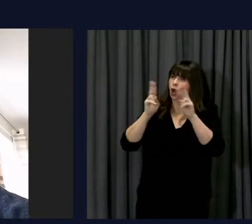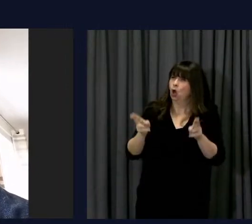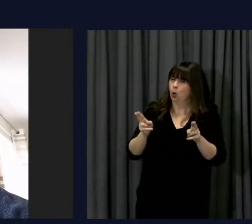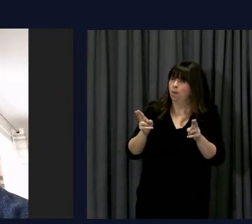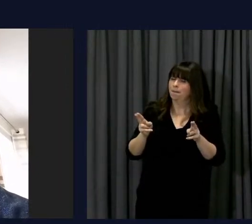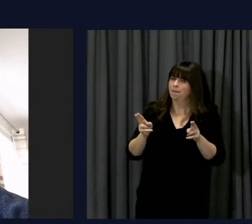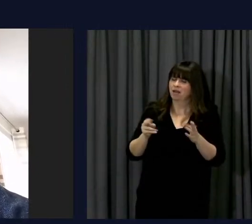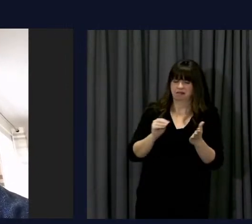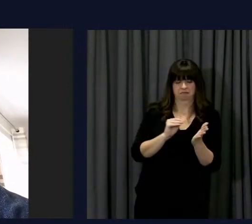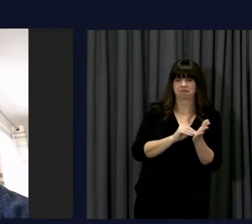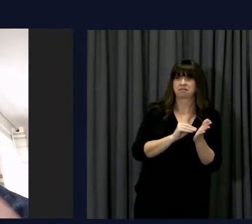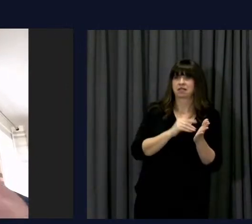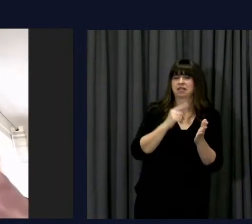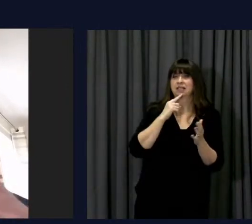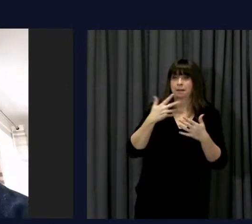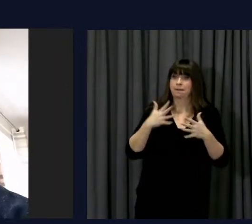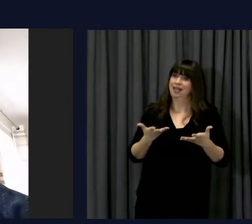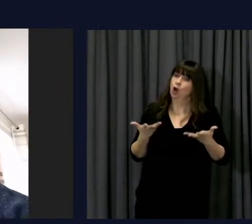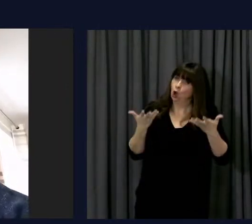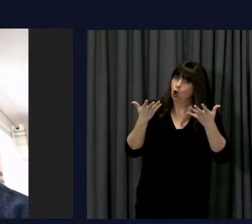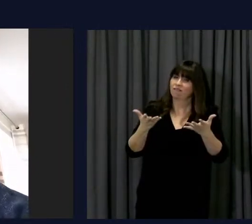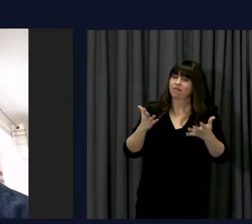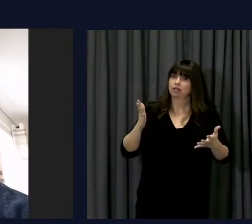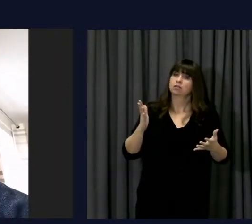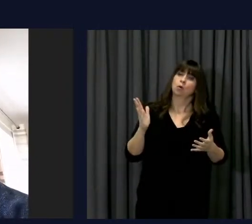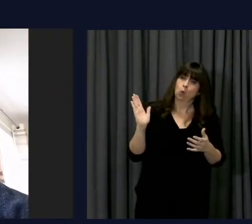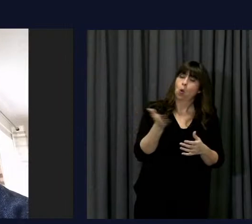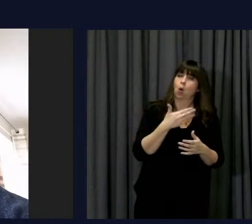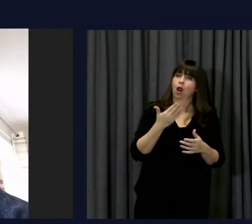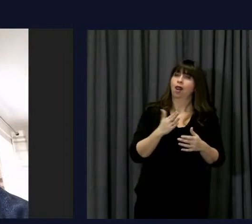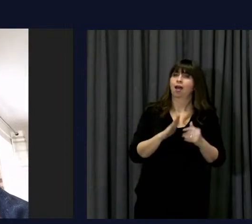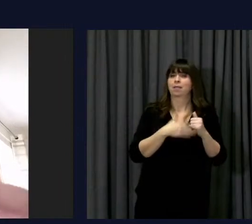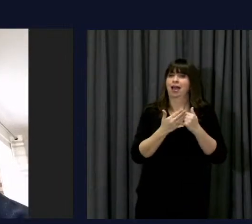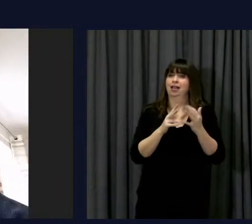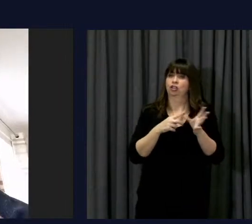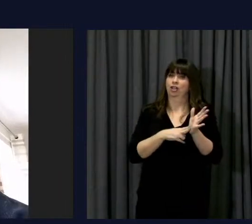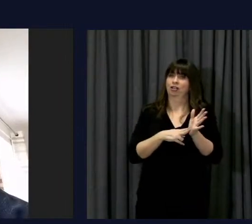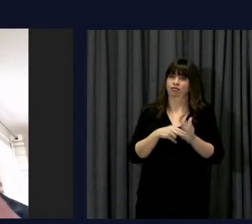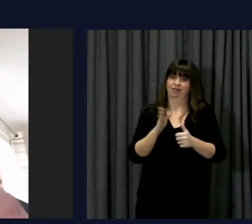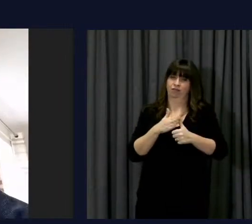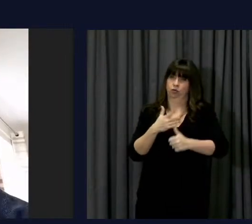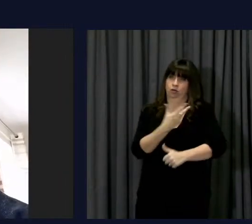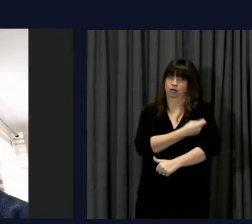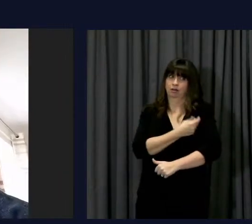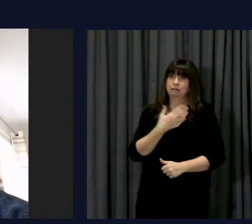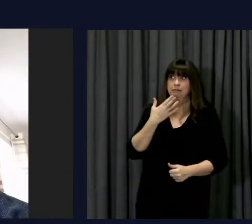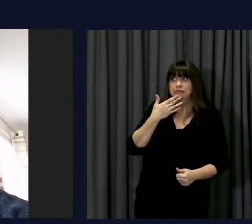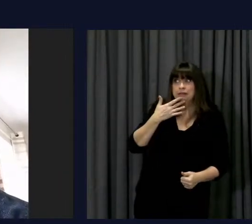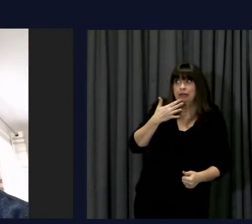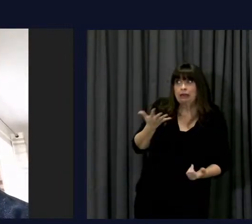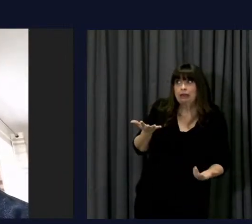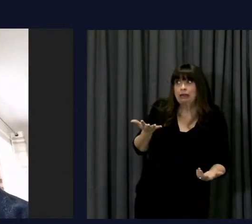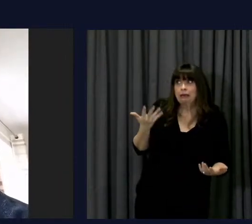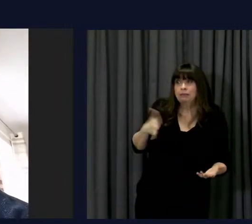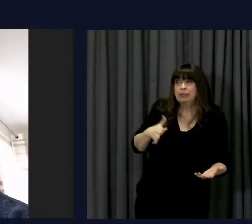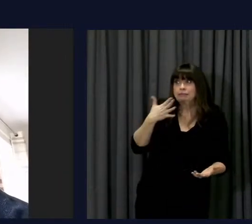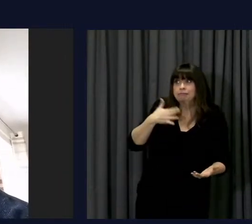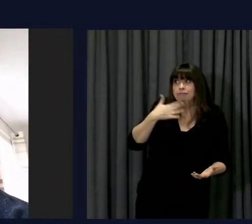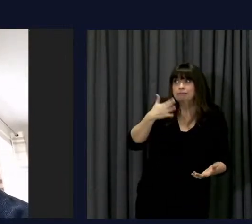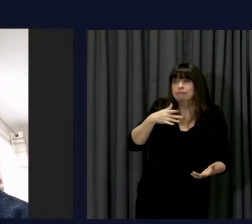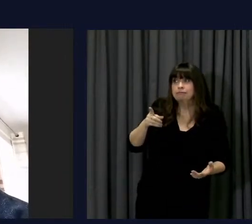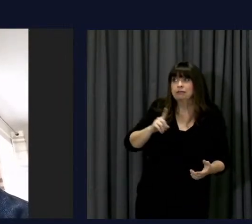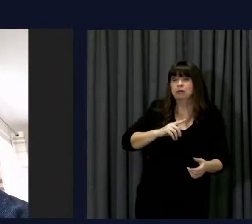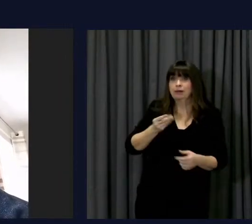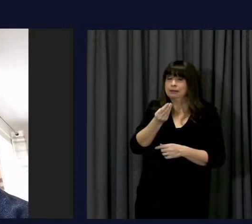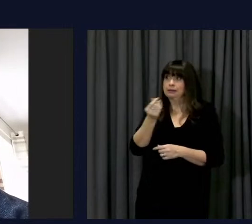home residents and staff will have been offered their first dose of the vaccine by the end of January. Now, whether that was a mistake or miscommunication, there are care